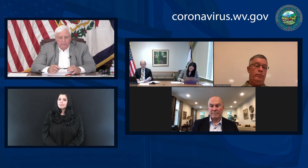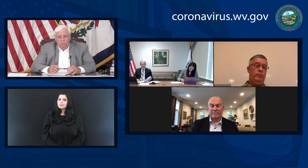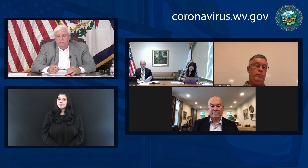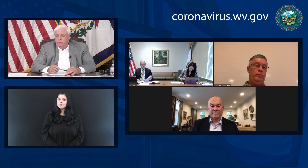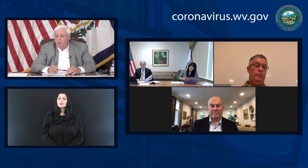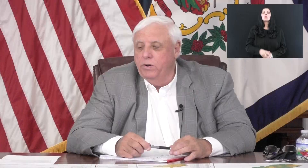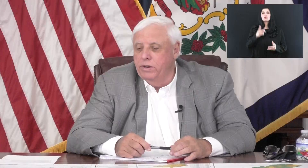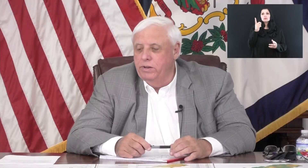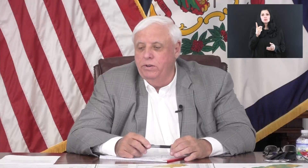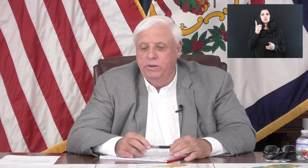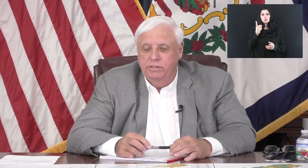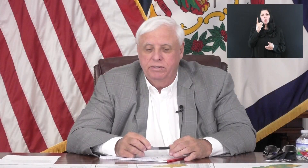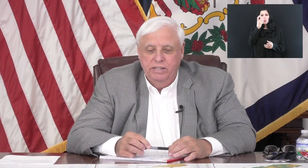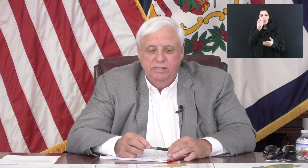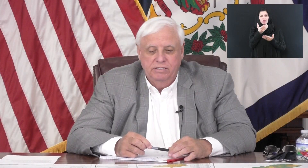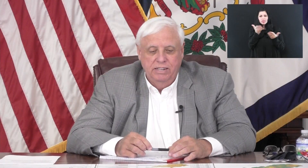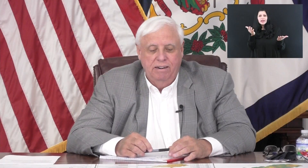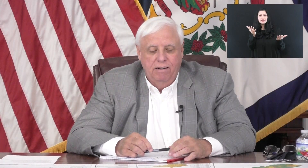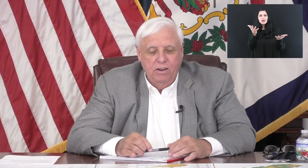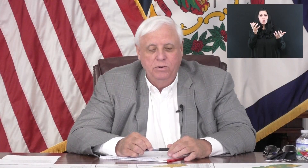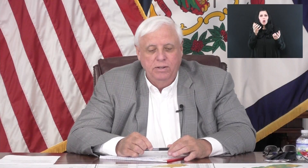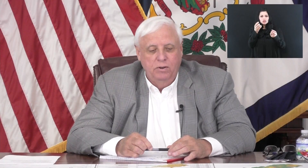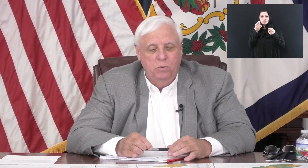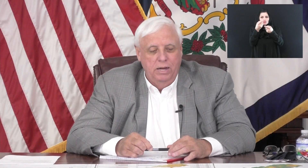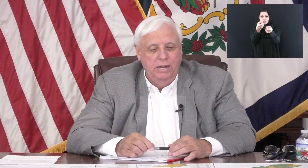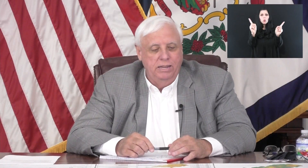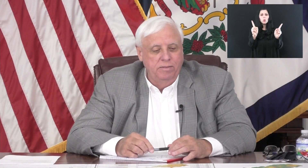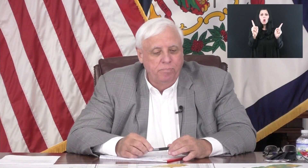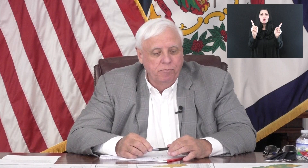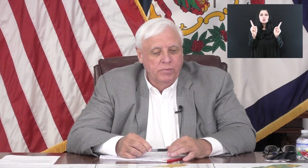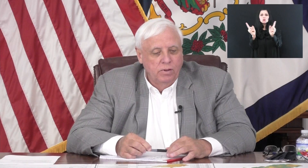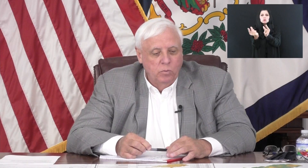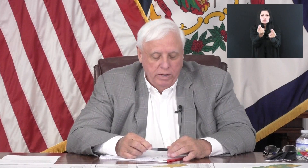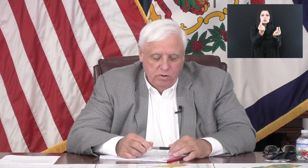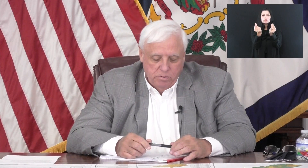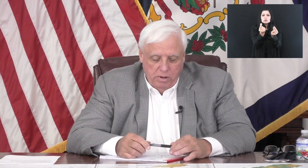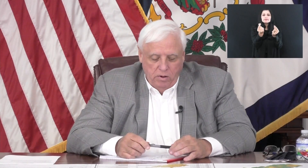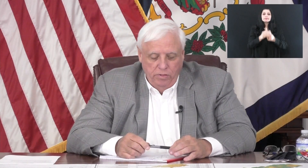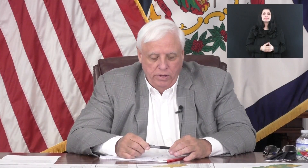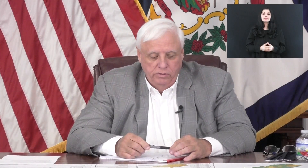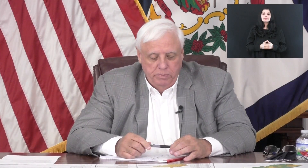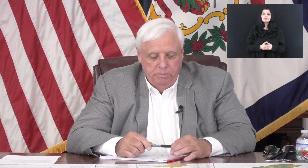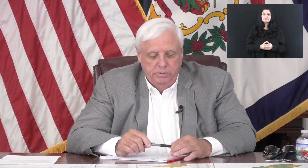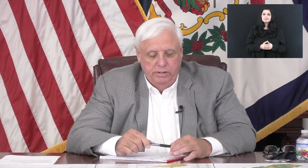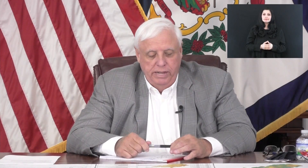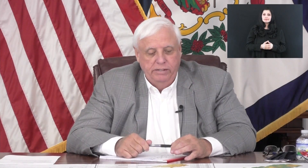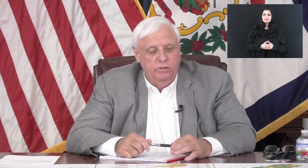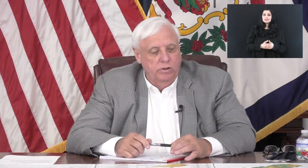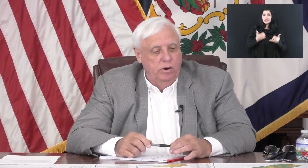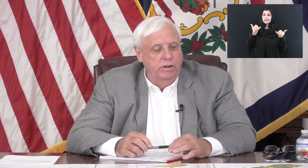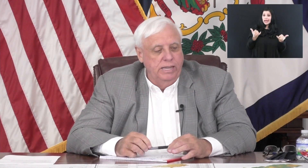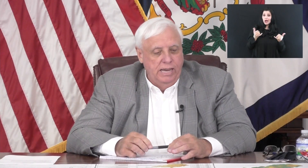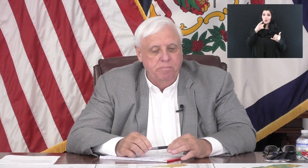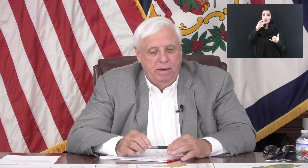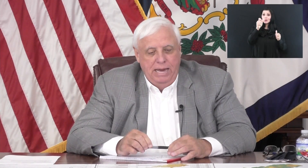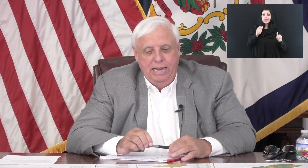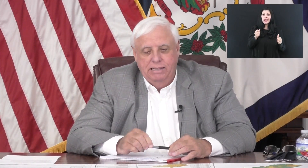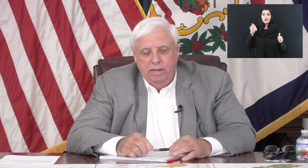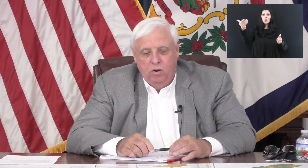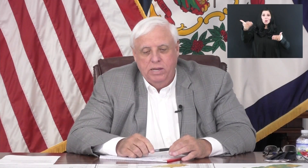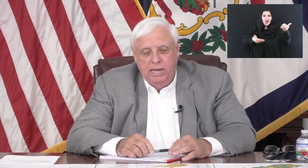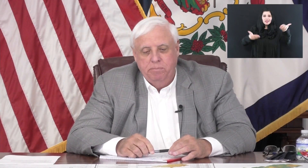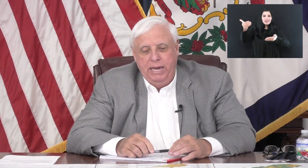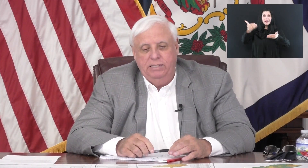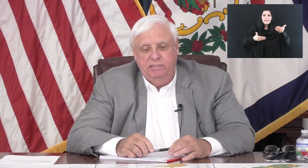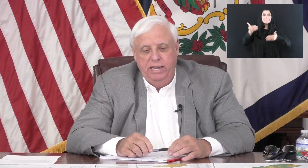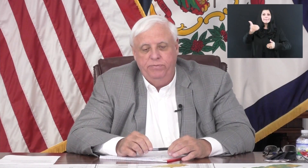one thing I want us all to do is in our own little way, welcome all those members of the National Guard that came back. They